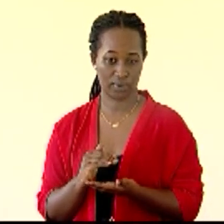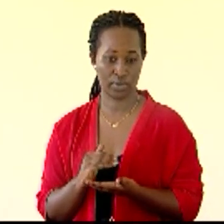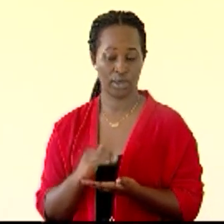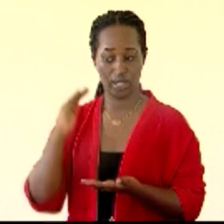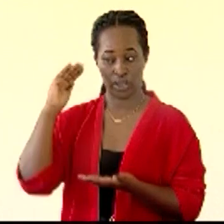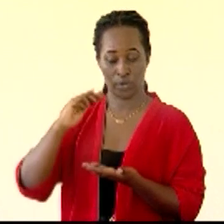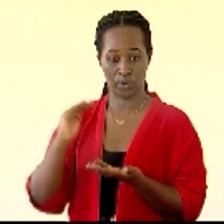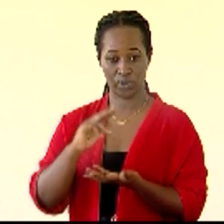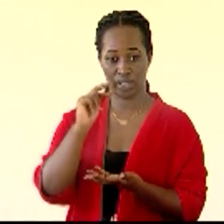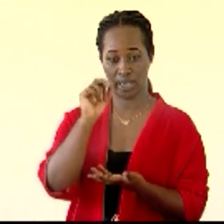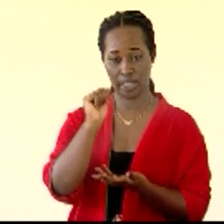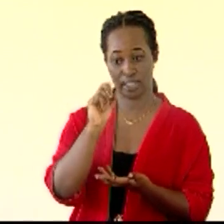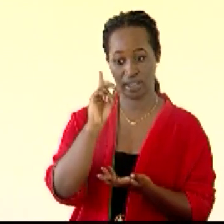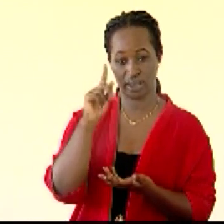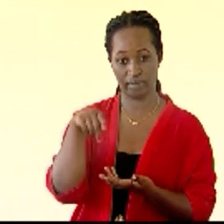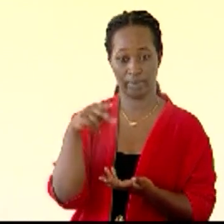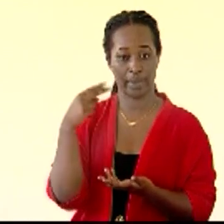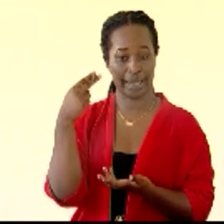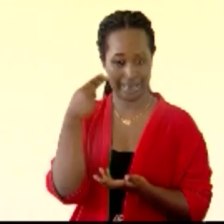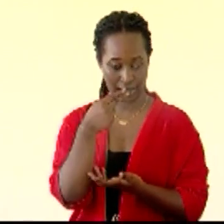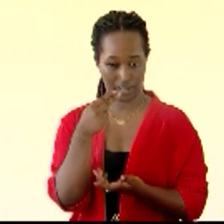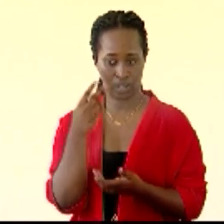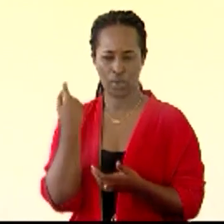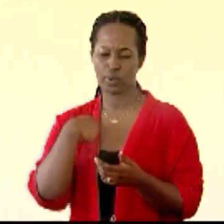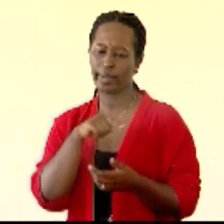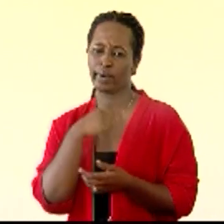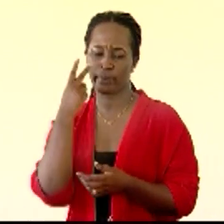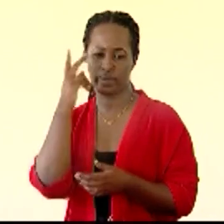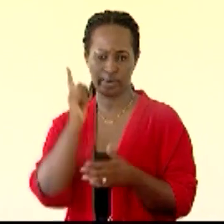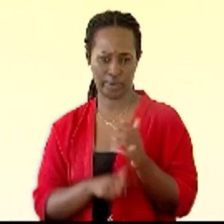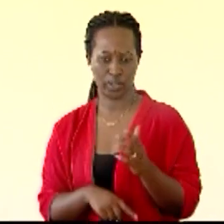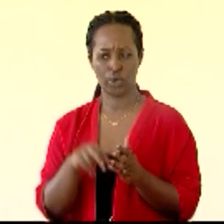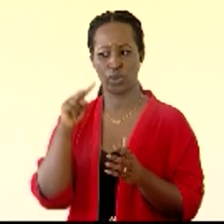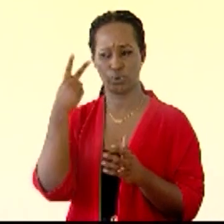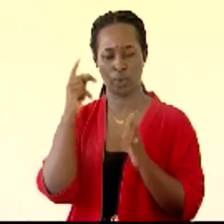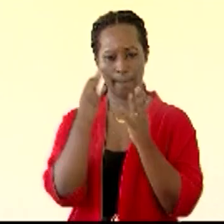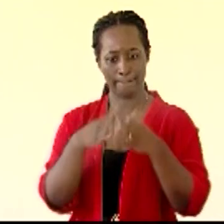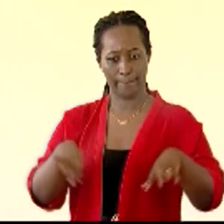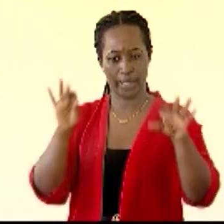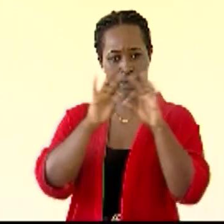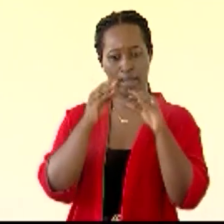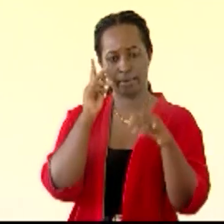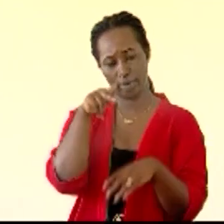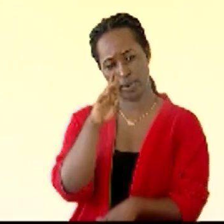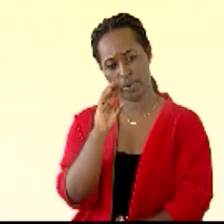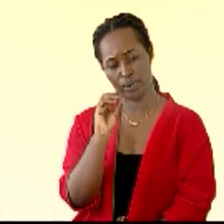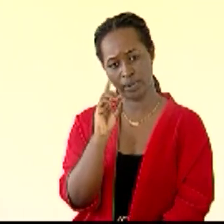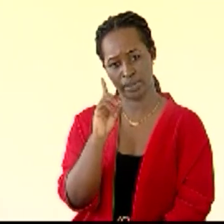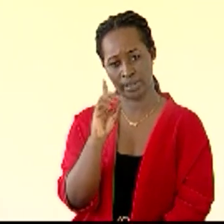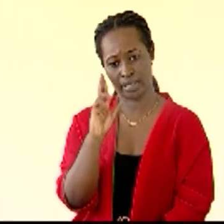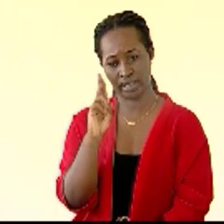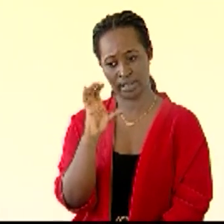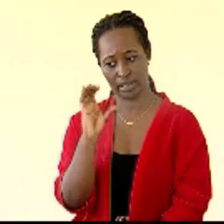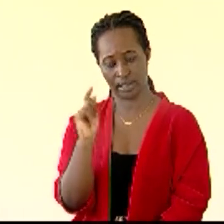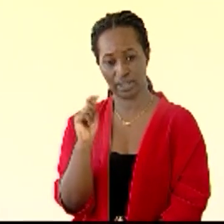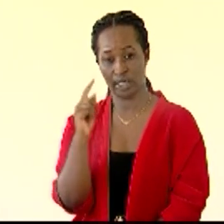NADP H. So what are we talking about? Two main products of light reactions. One, NADP H,